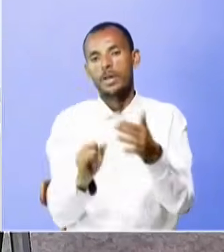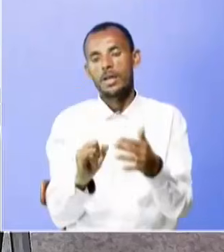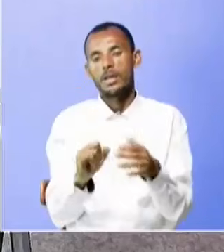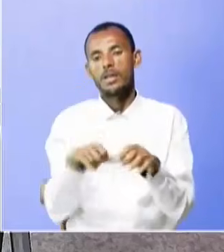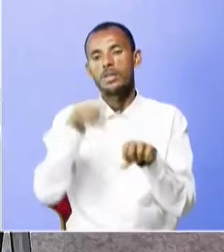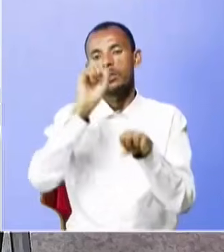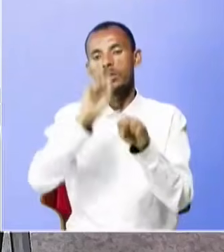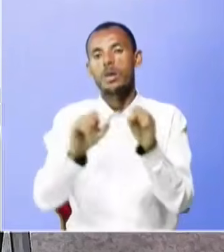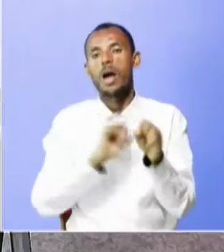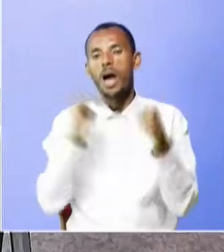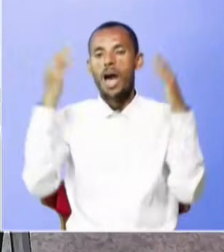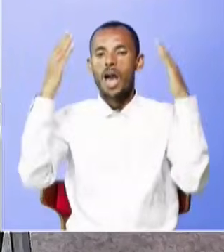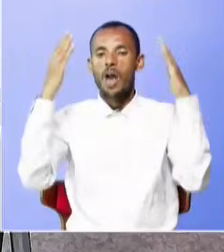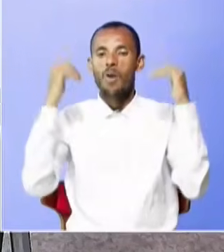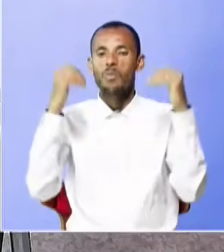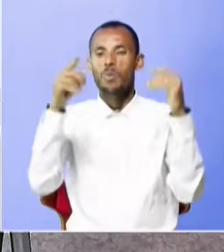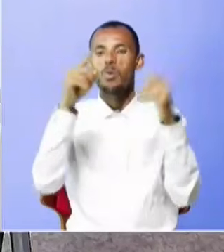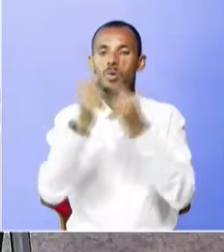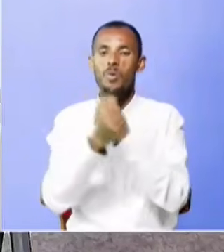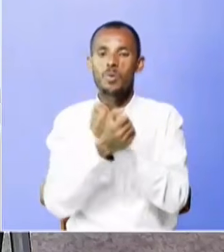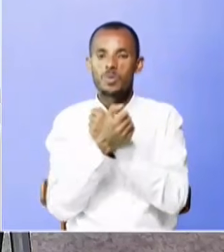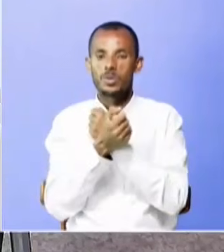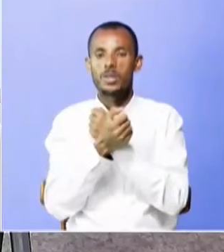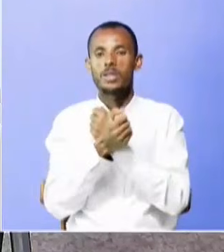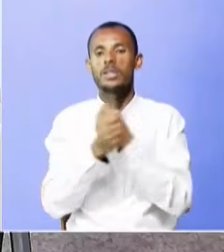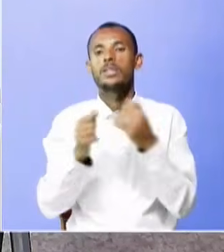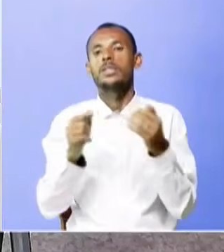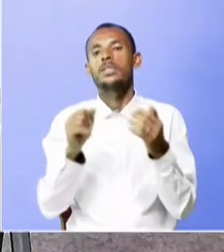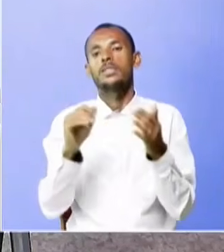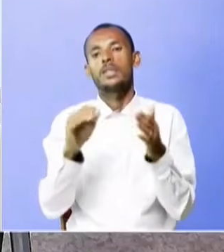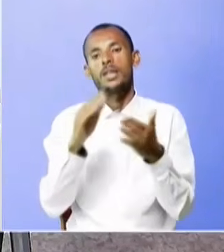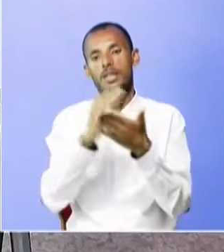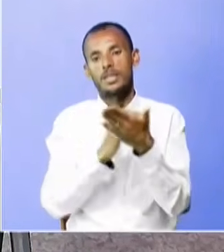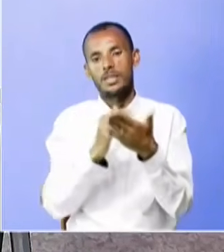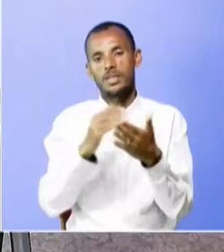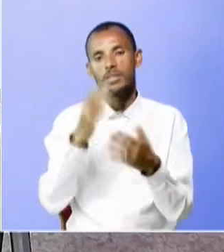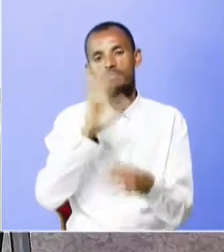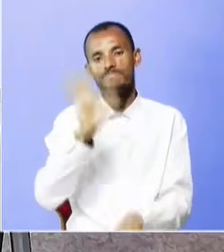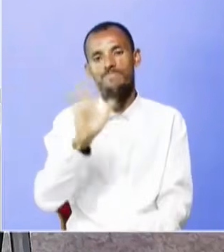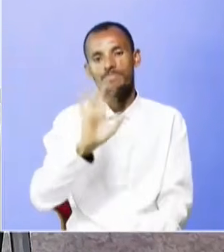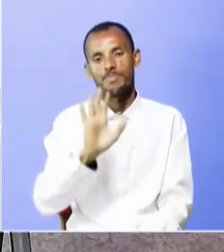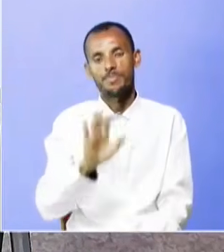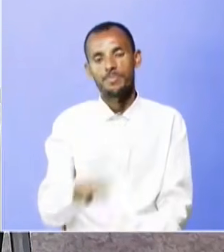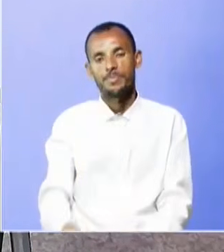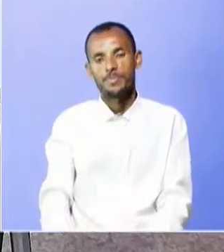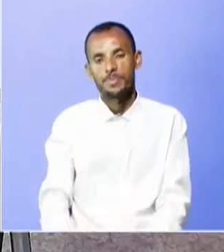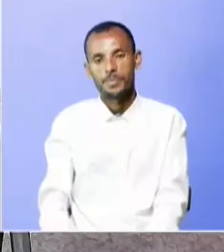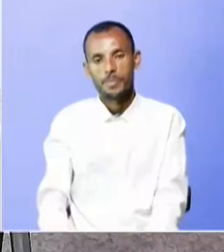So I hope you enjoyed the lesson. This is all for today. Thank you for watching.